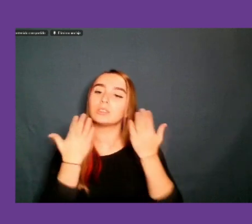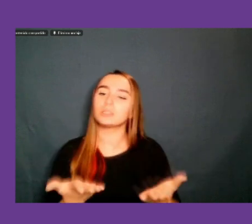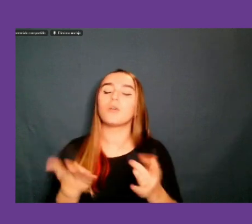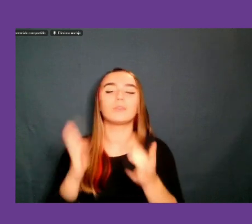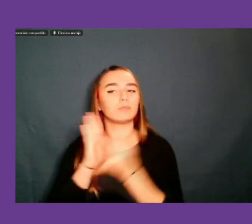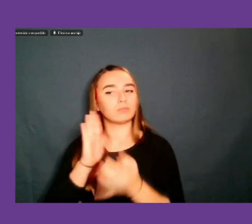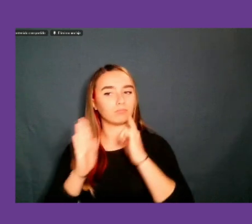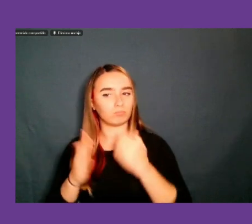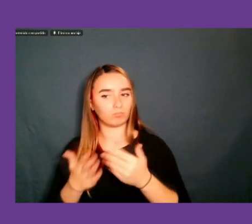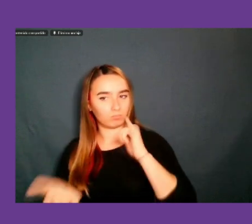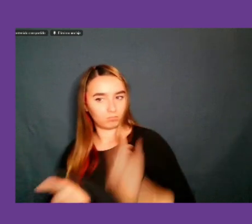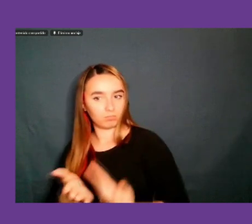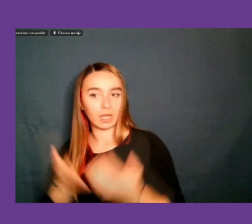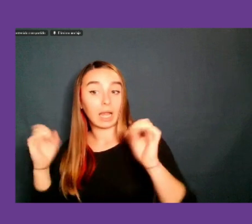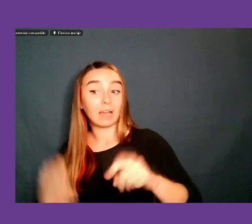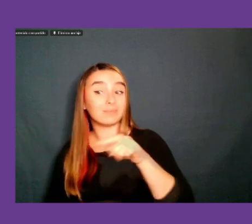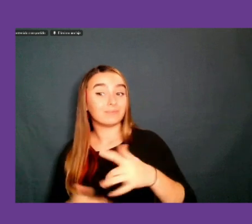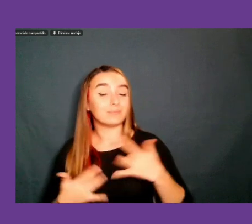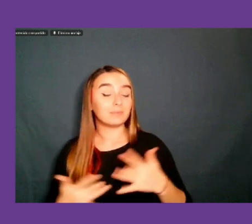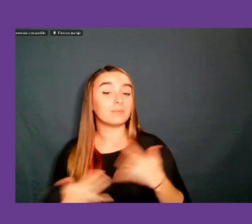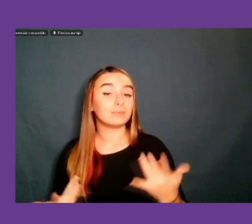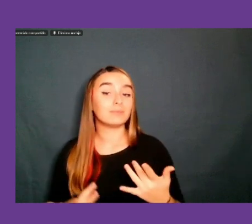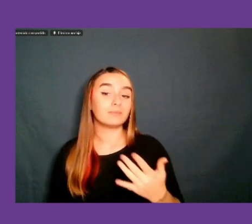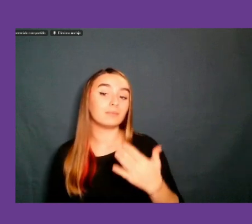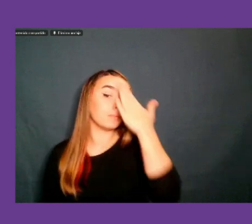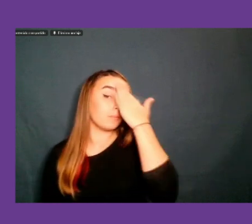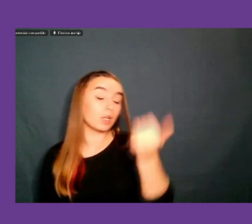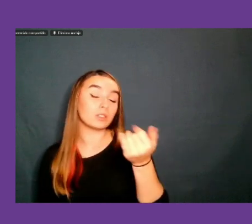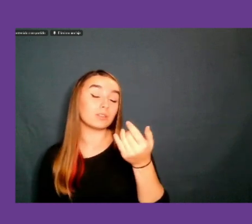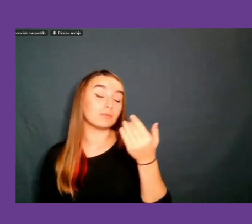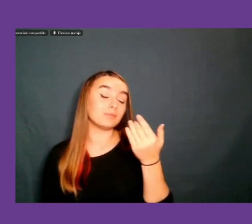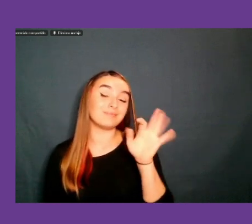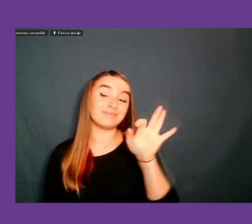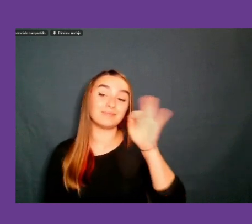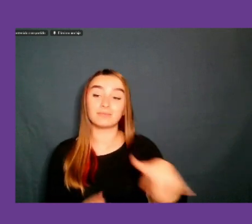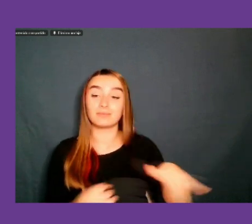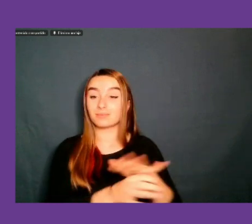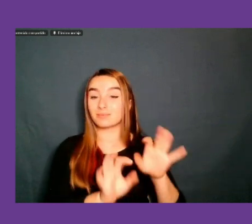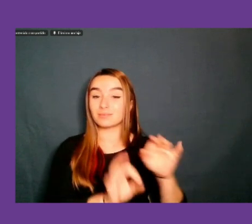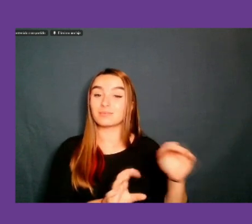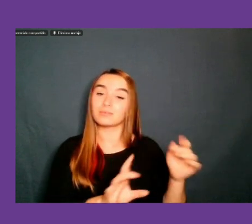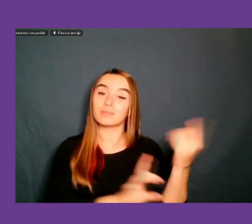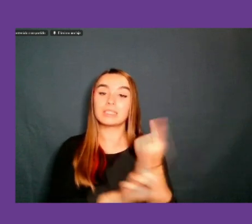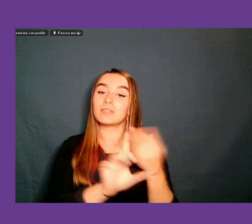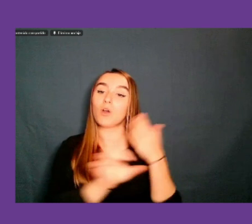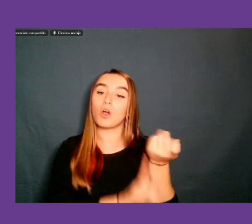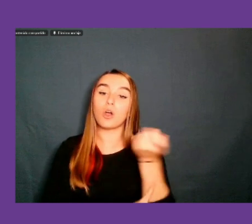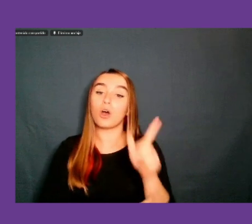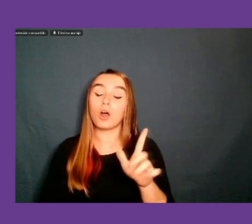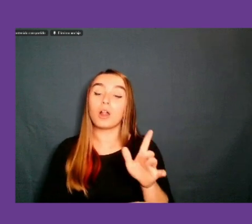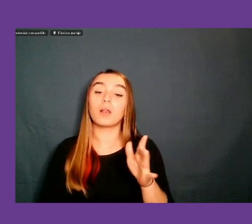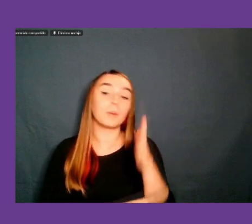this is interesting in our approach of design for all. because this is really focused